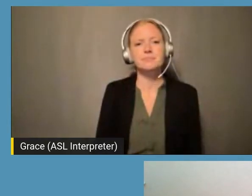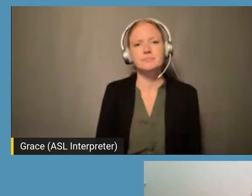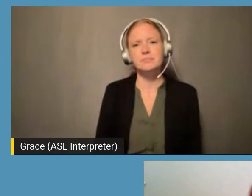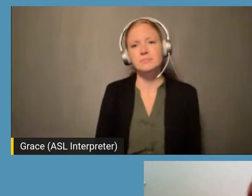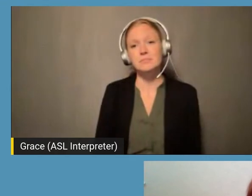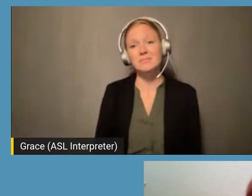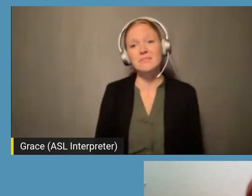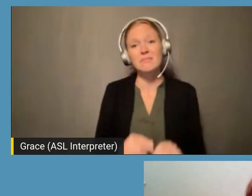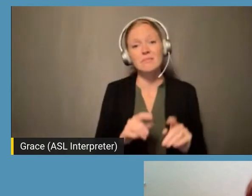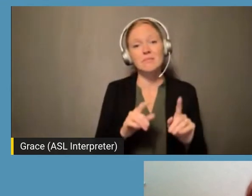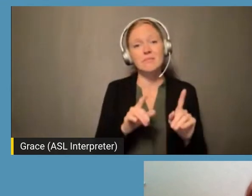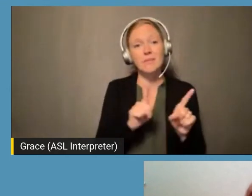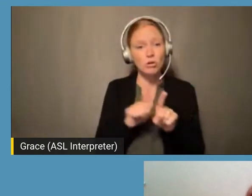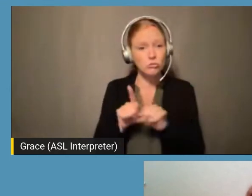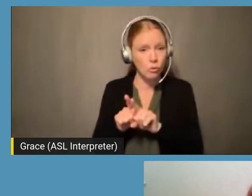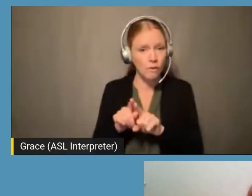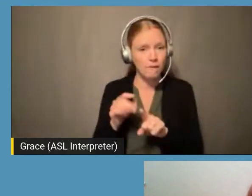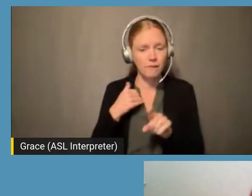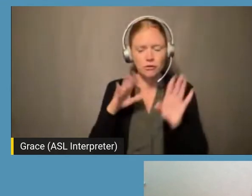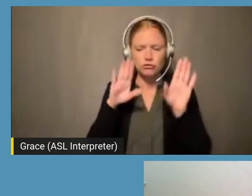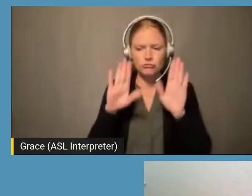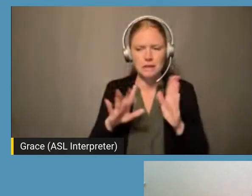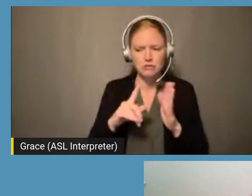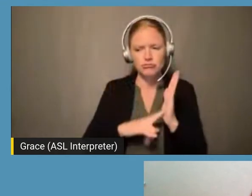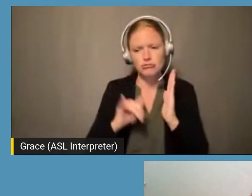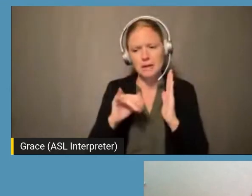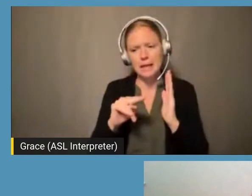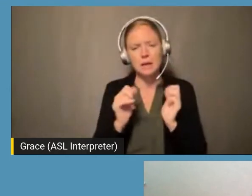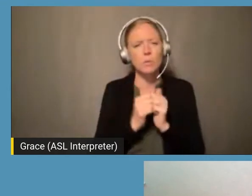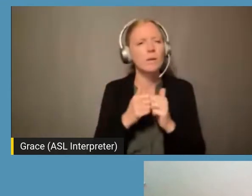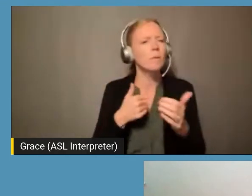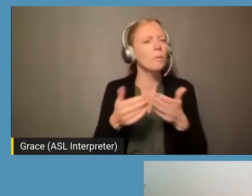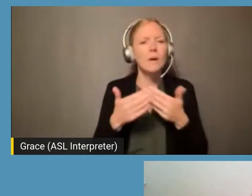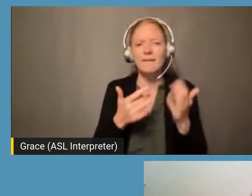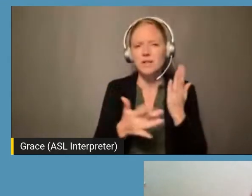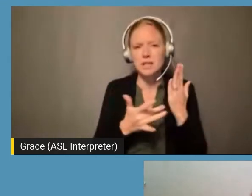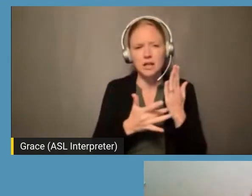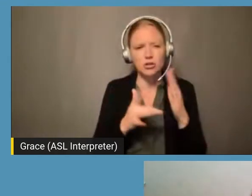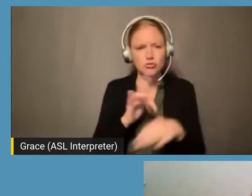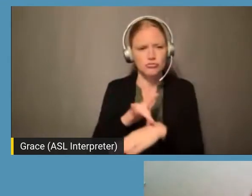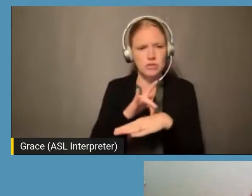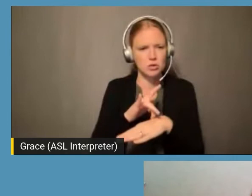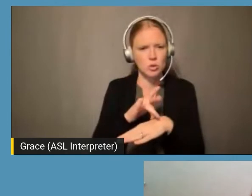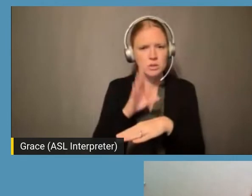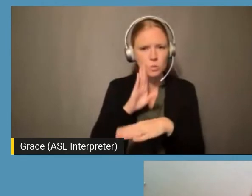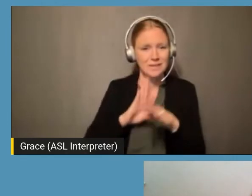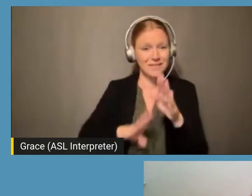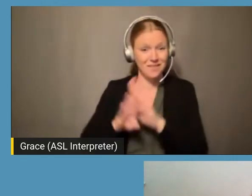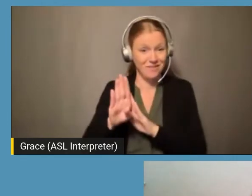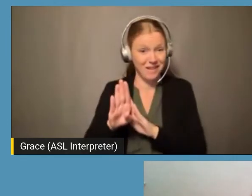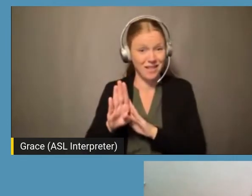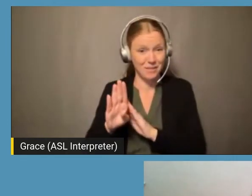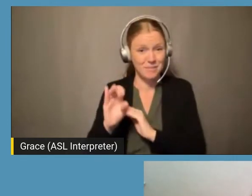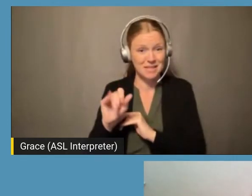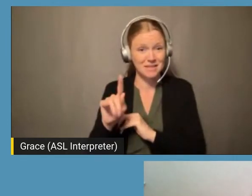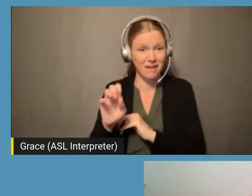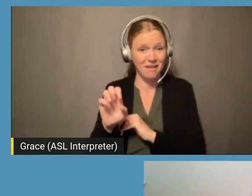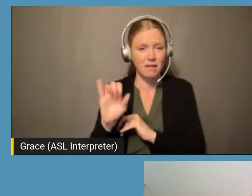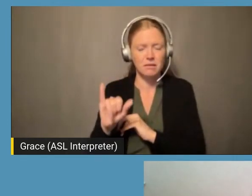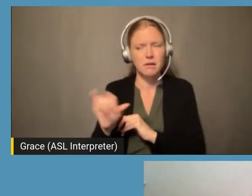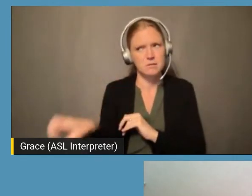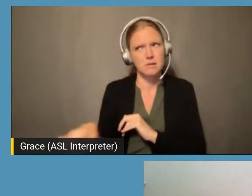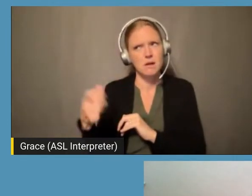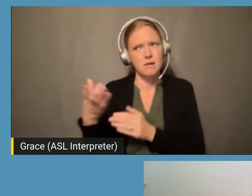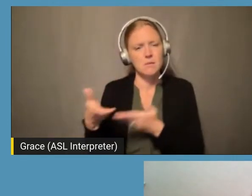great check-in with whatever technical resource is building your site, because I feel like that's the other place where things go off the rails is,